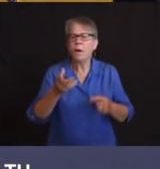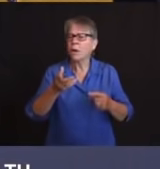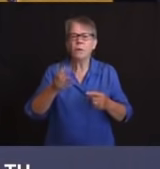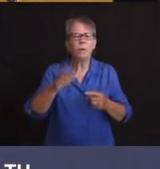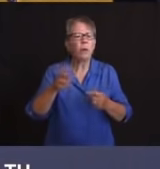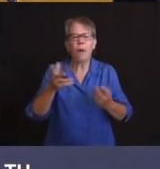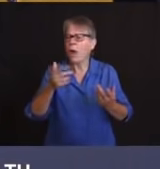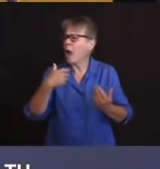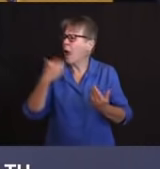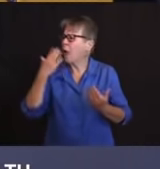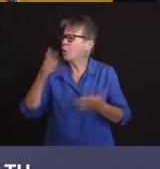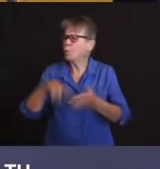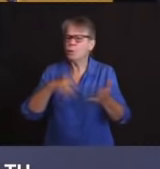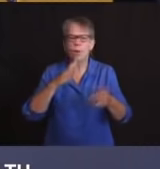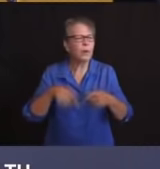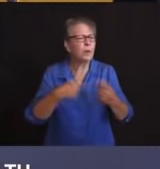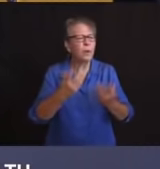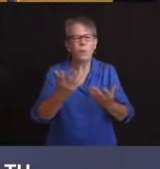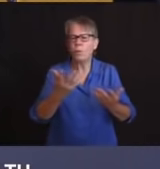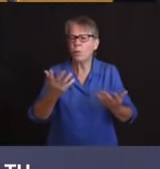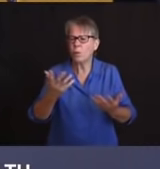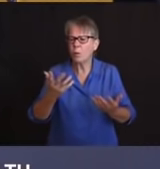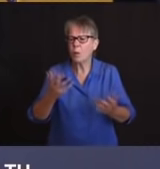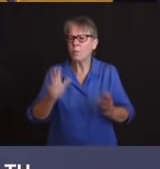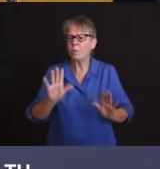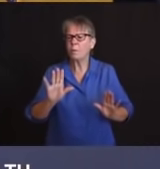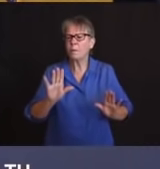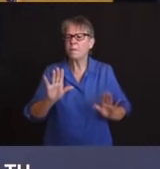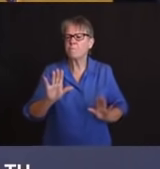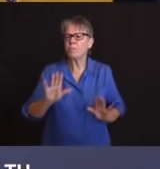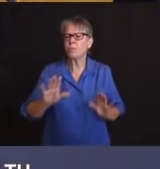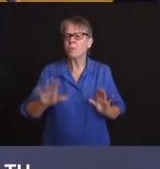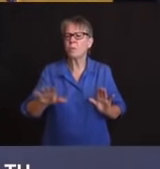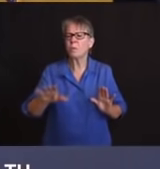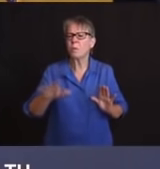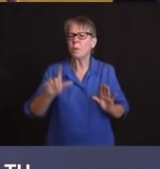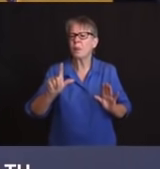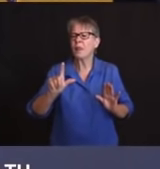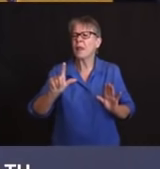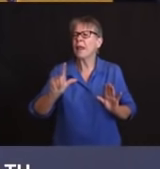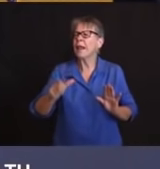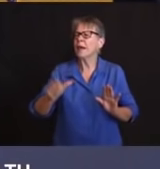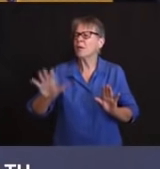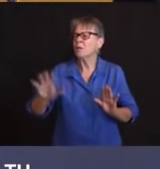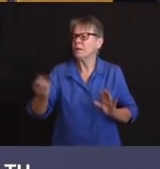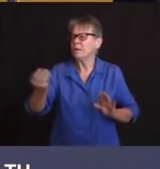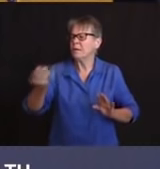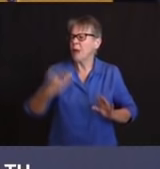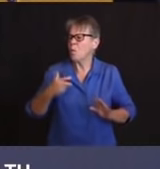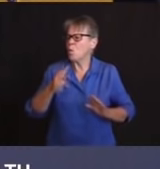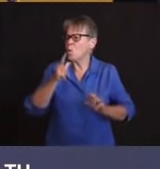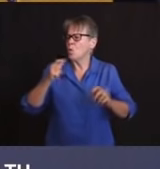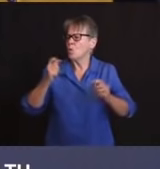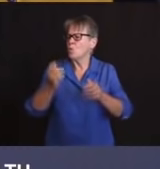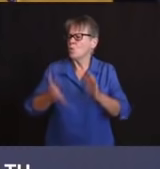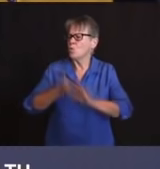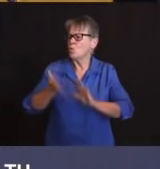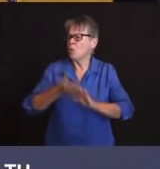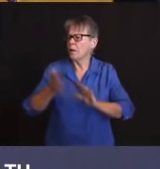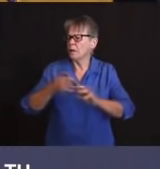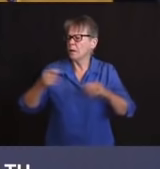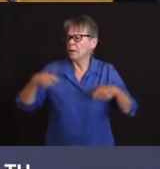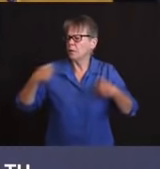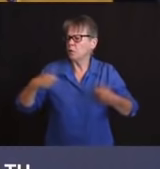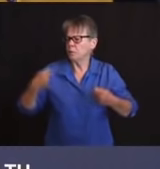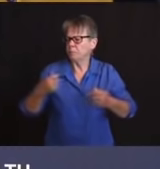out more detail? Or I guess they may not want to have that conversation. I can understand. Just one clarification to the casino floor that I